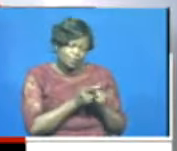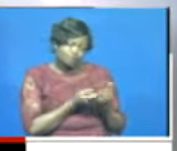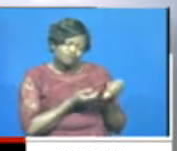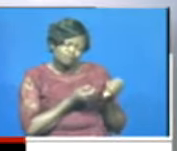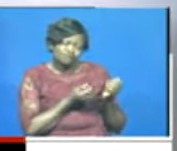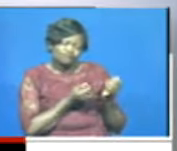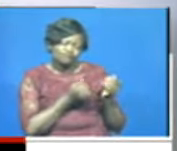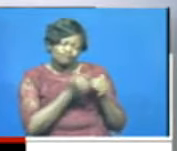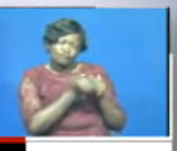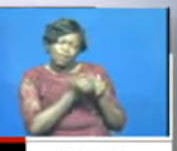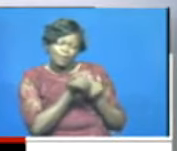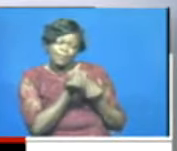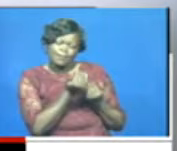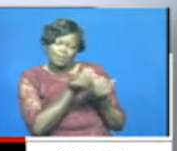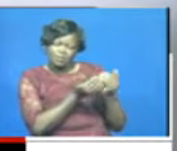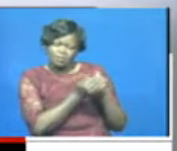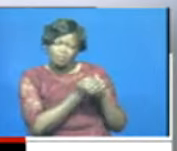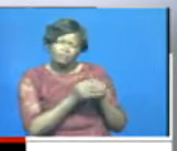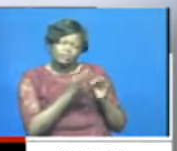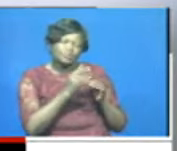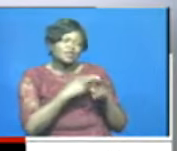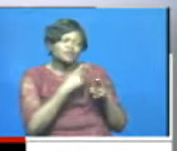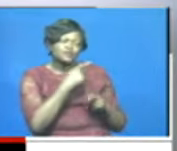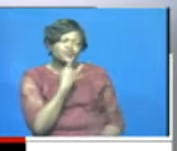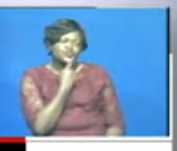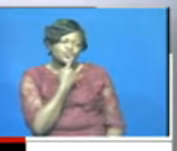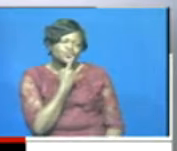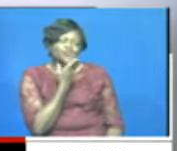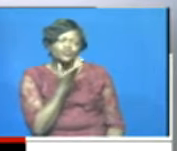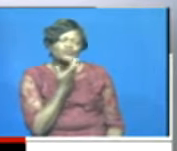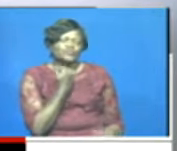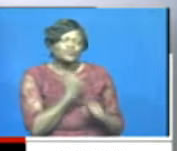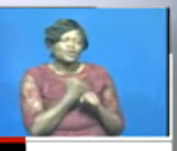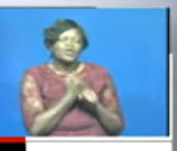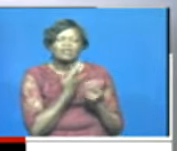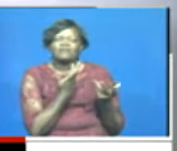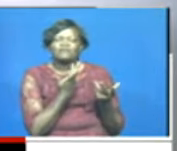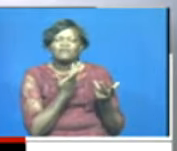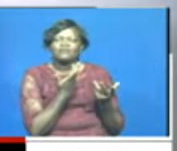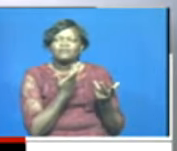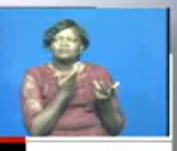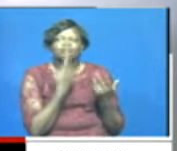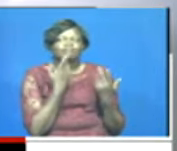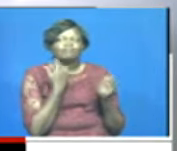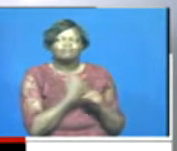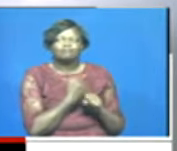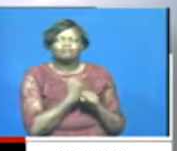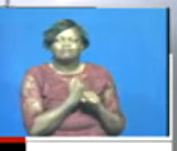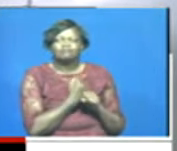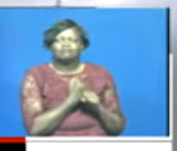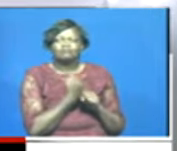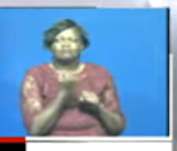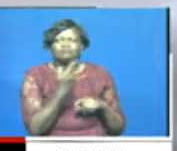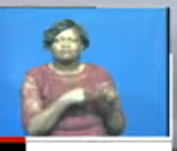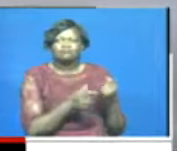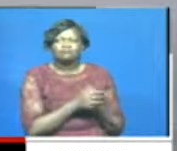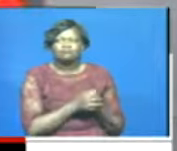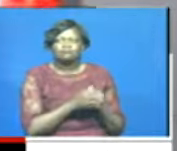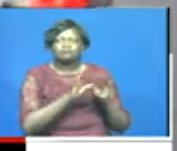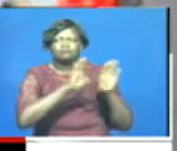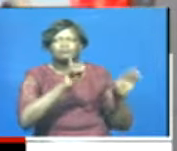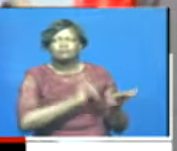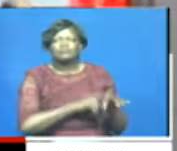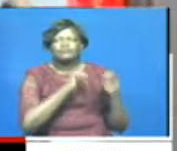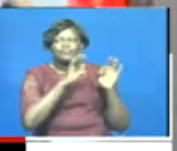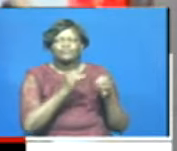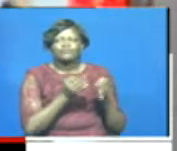unieleze tu majina yako labda, na utuambie you have been here for how long. I don't know if you are here from the day shift, and if you can